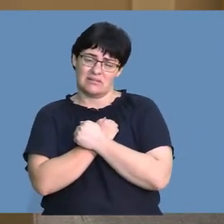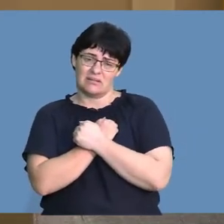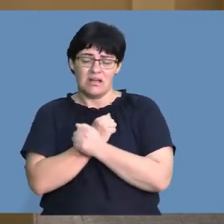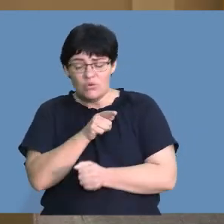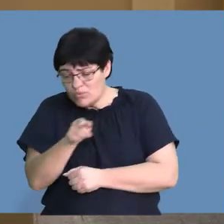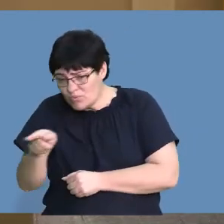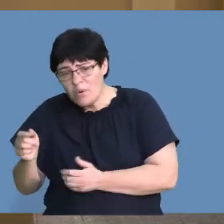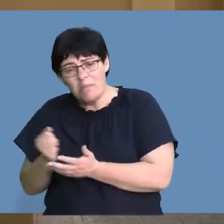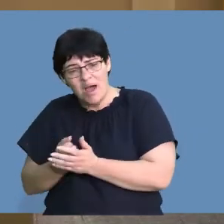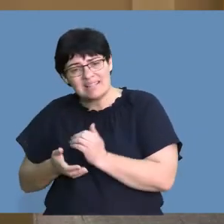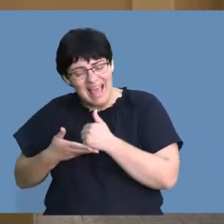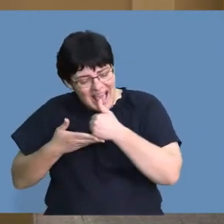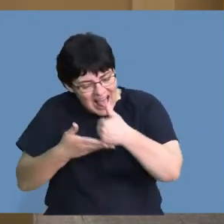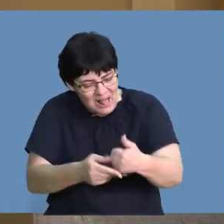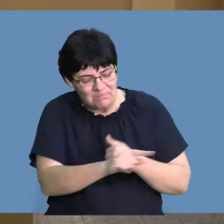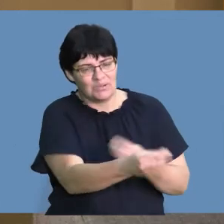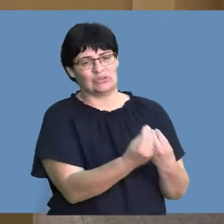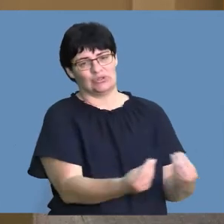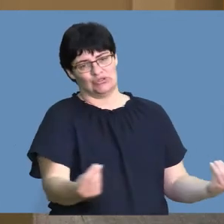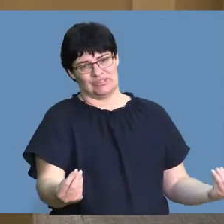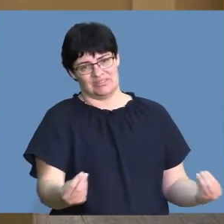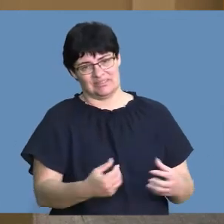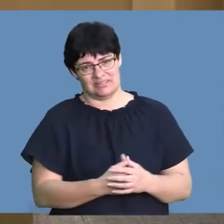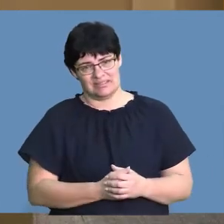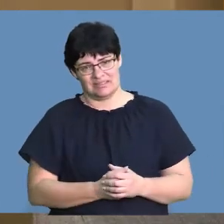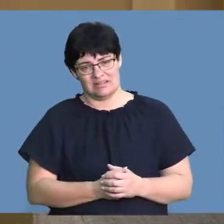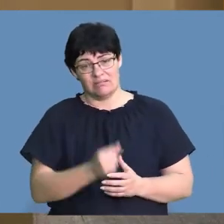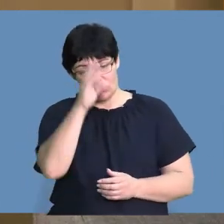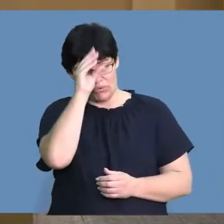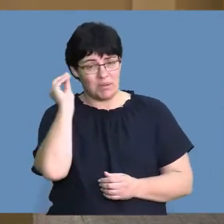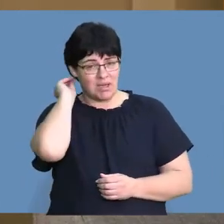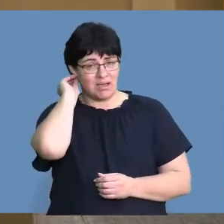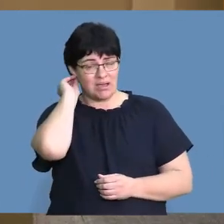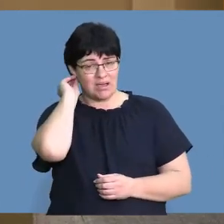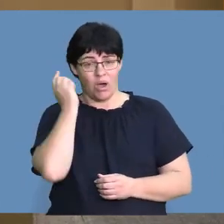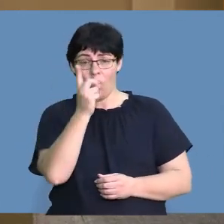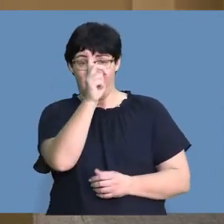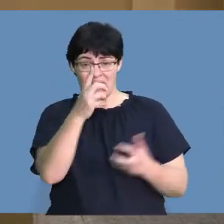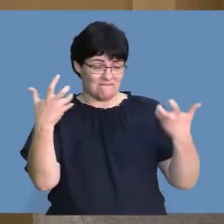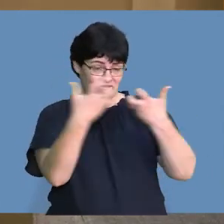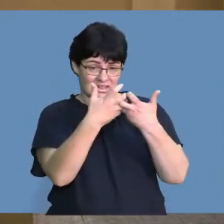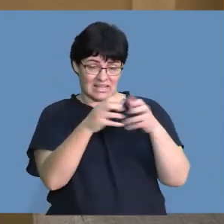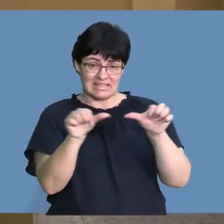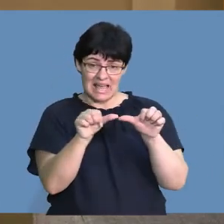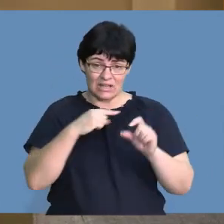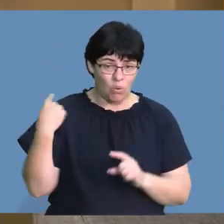also help your children at home. Remember,